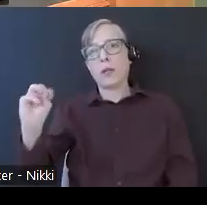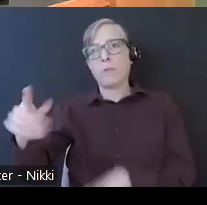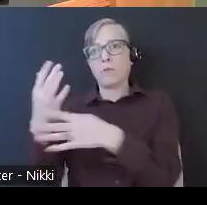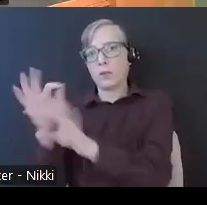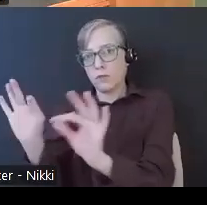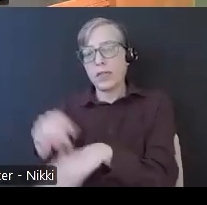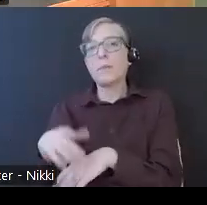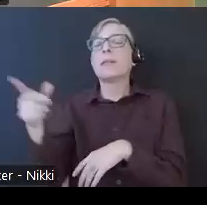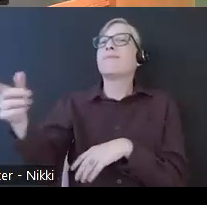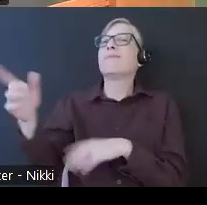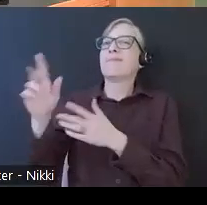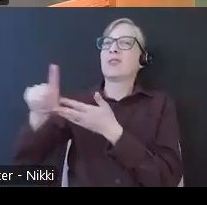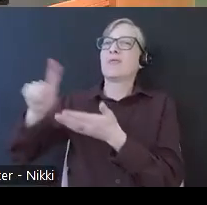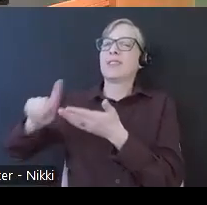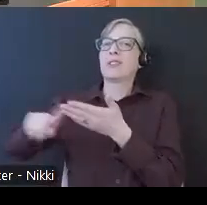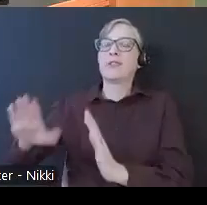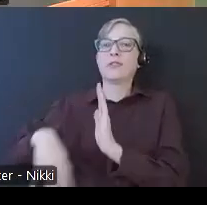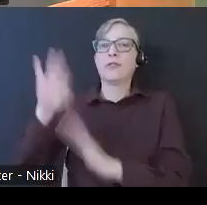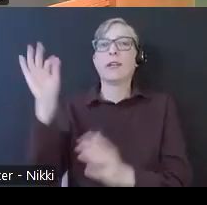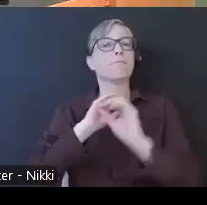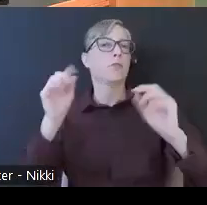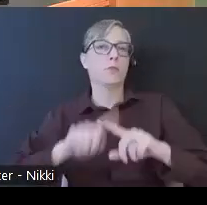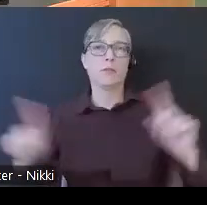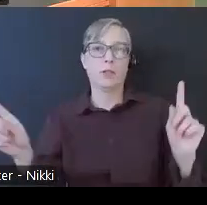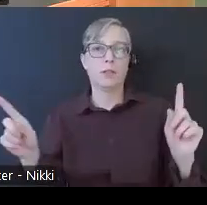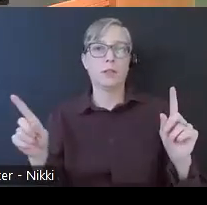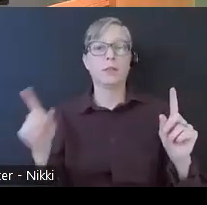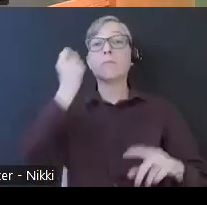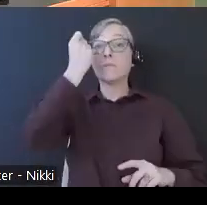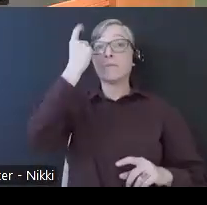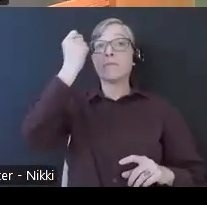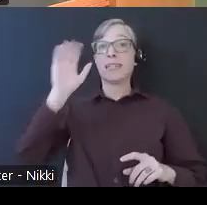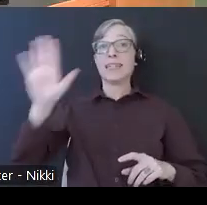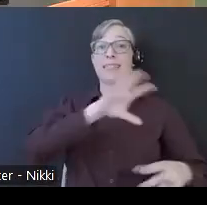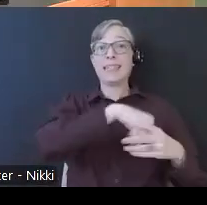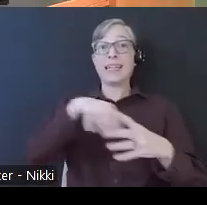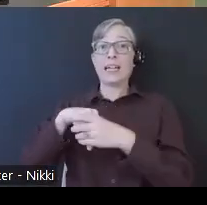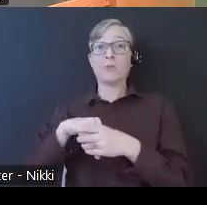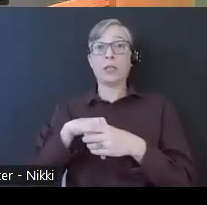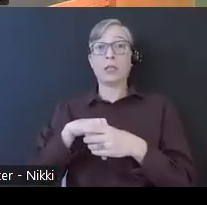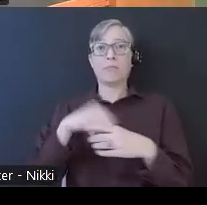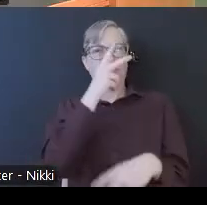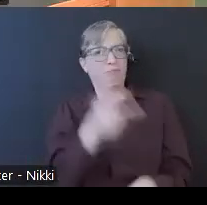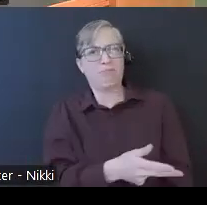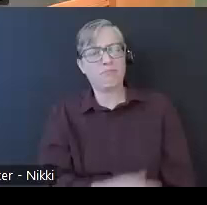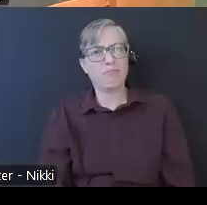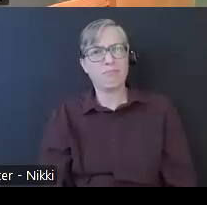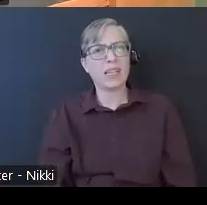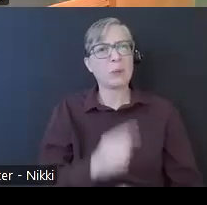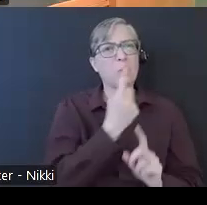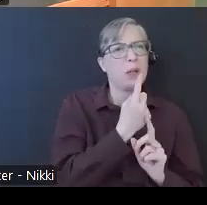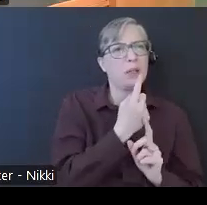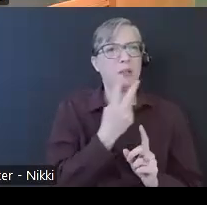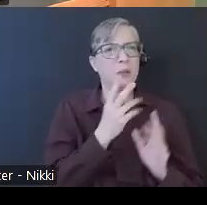that's what the media had picked up. But his engagement was really poor. It was like 1 or 2 sessions of 8. And I showed you our group had